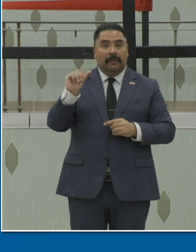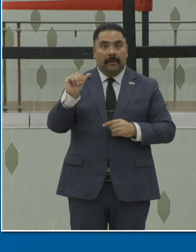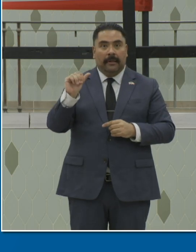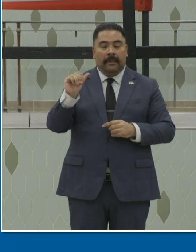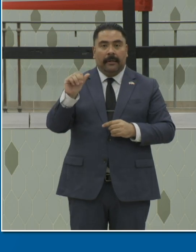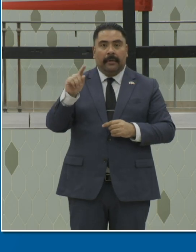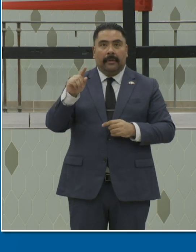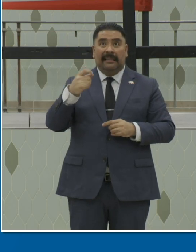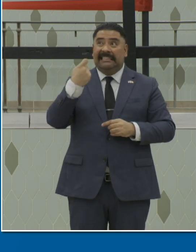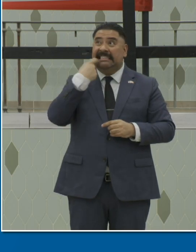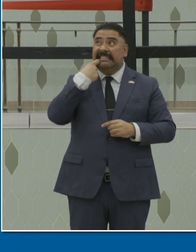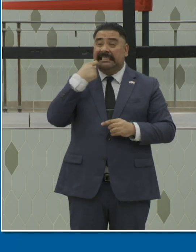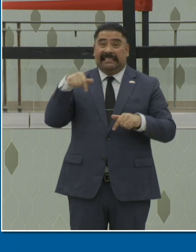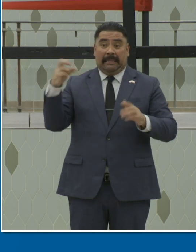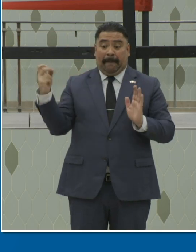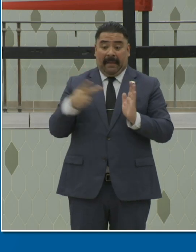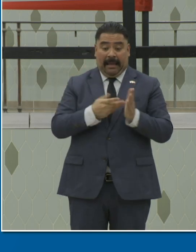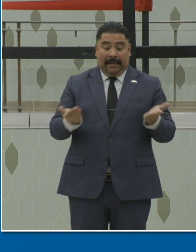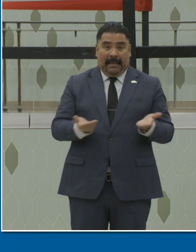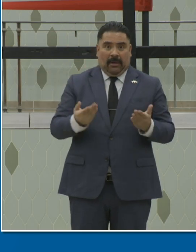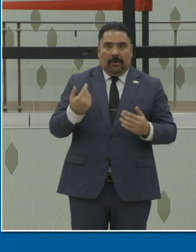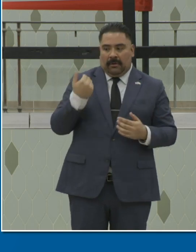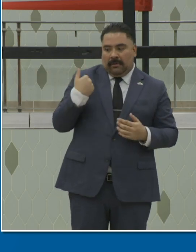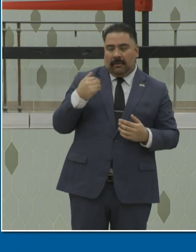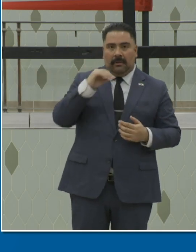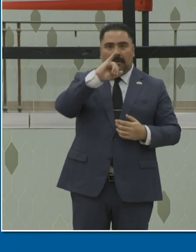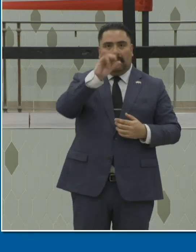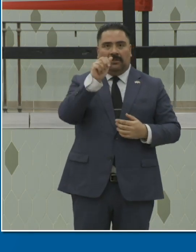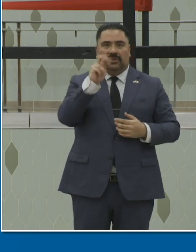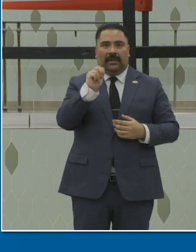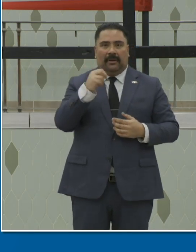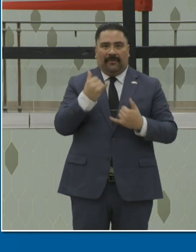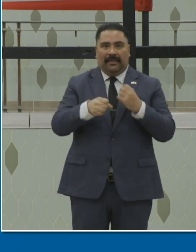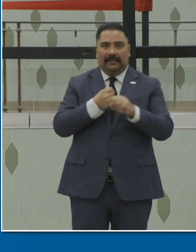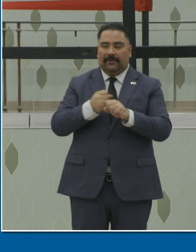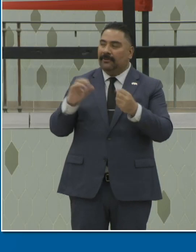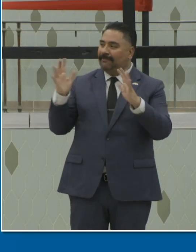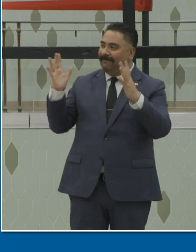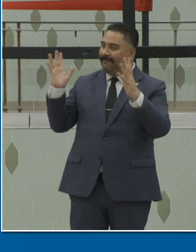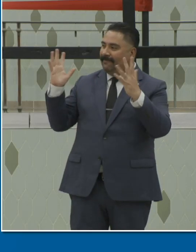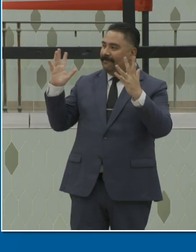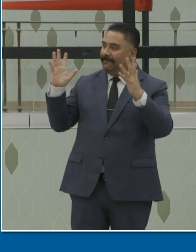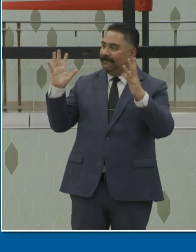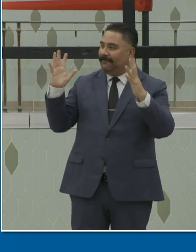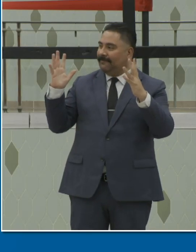And I just got back here in January of this year. So,